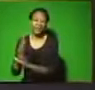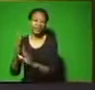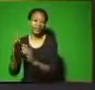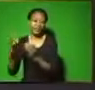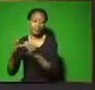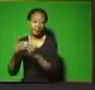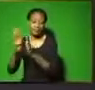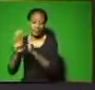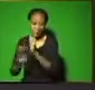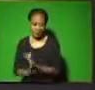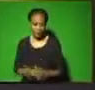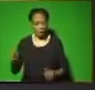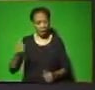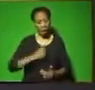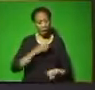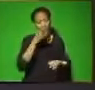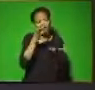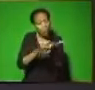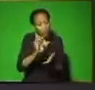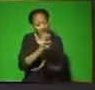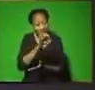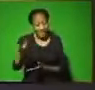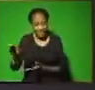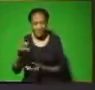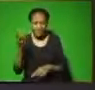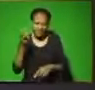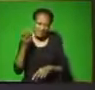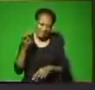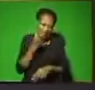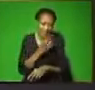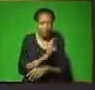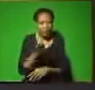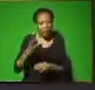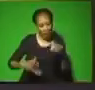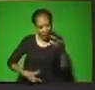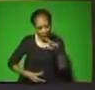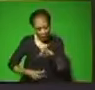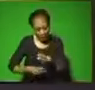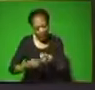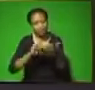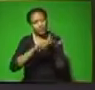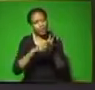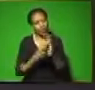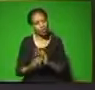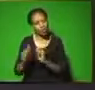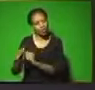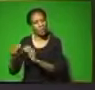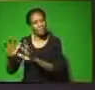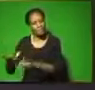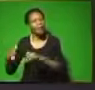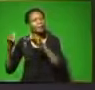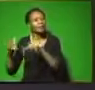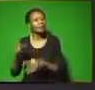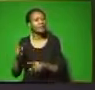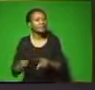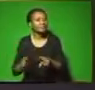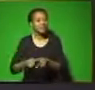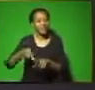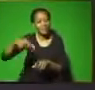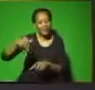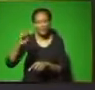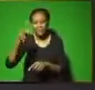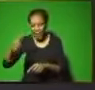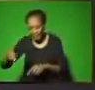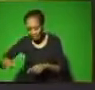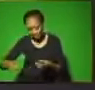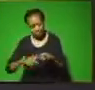Our concrete proposal as the EFF is that additional to playing a leading role in different international forums such as PAP,